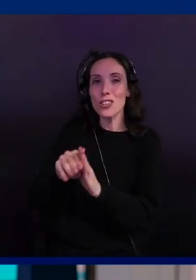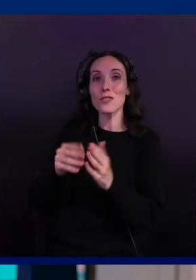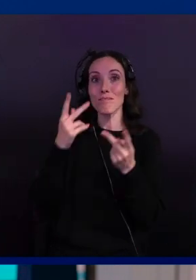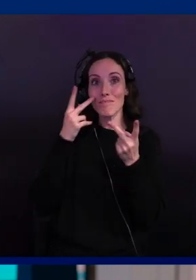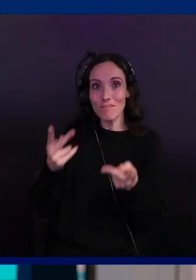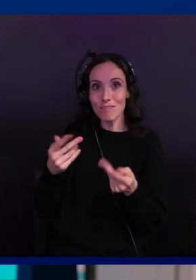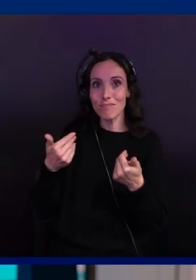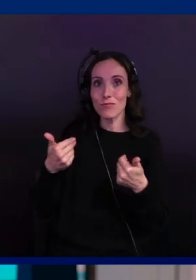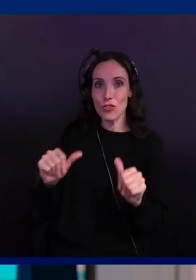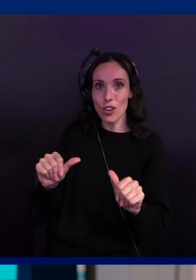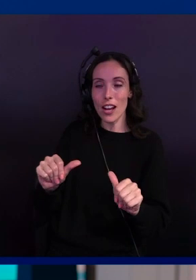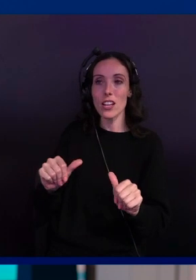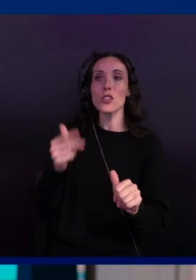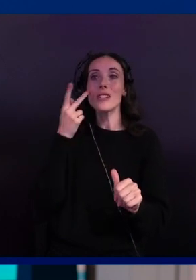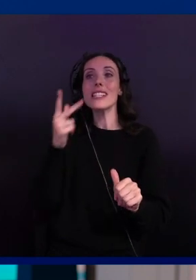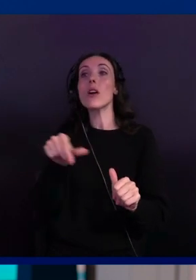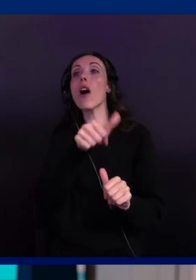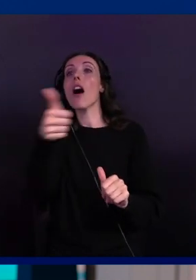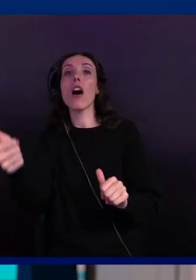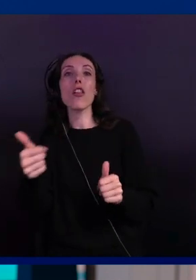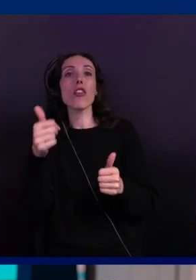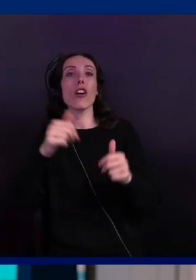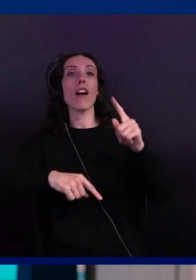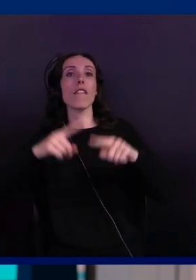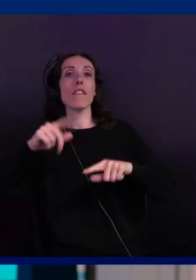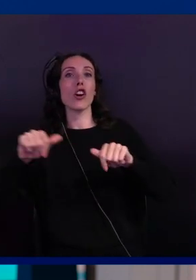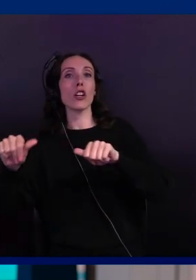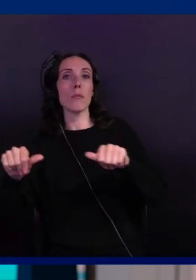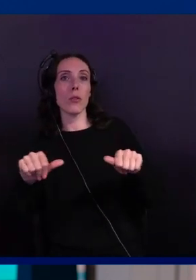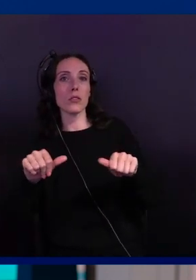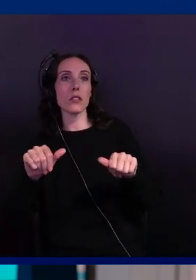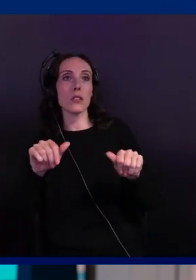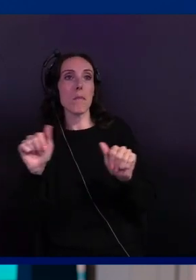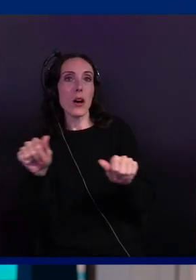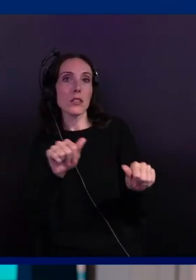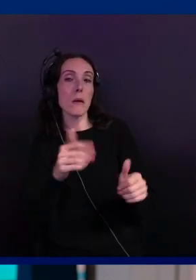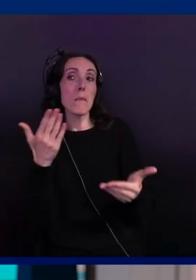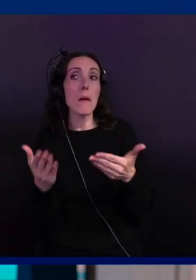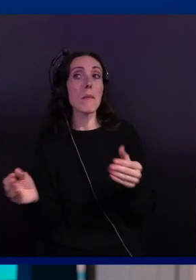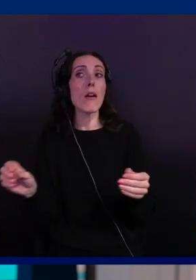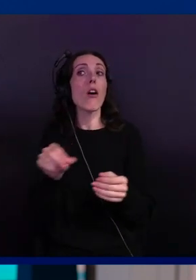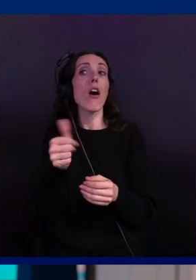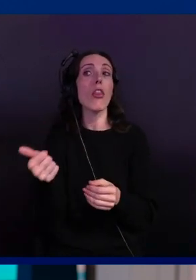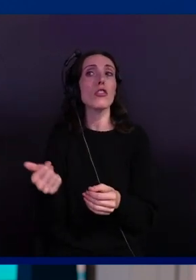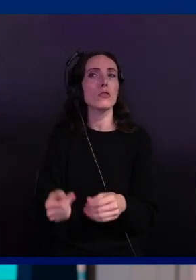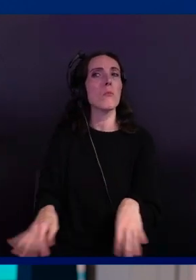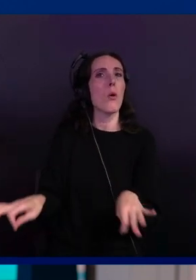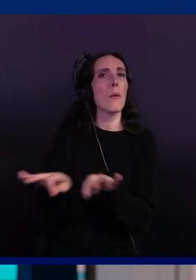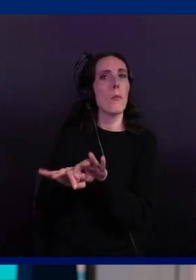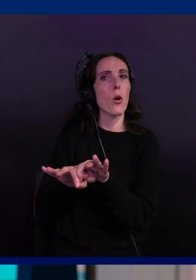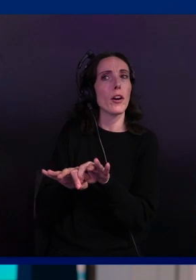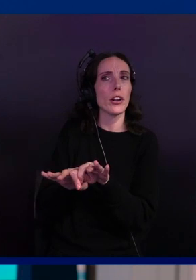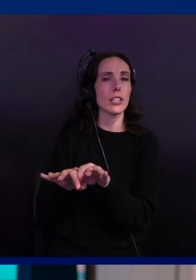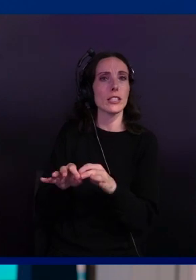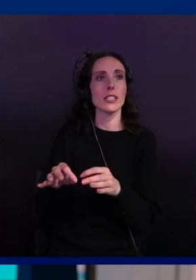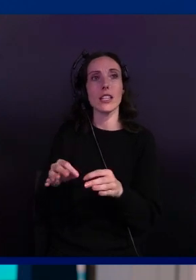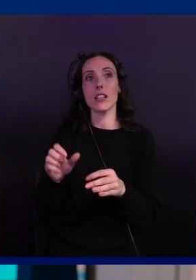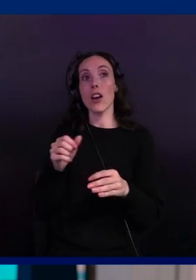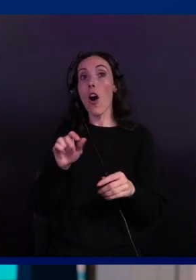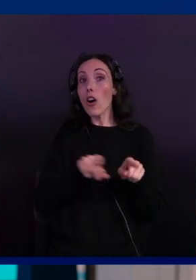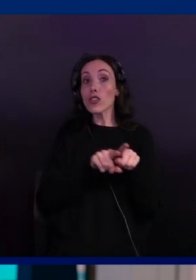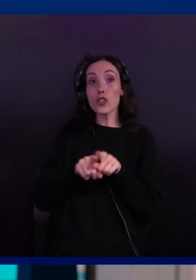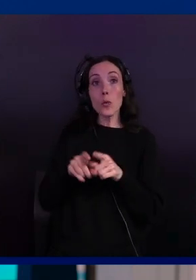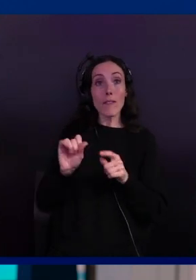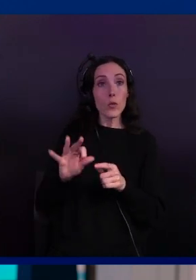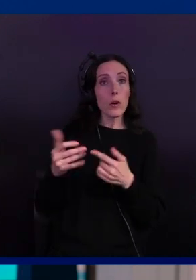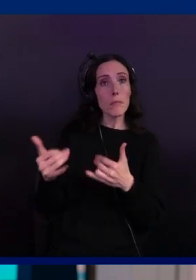are the variables are providing more importance to you? Yeah. Based on that, next round you can reduce the variable so